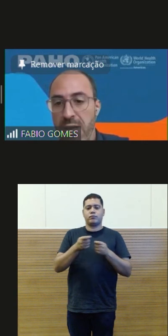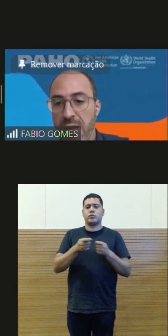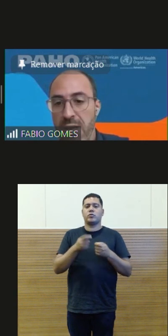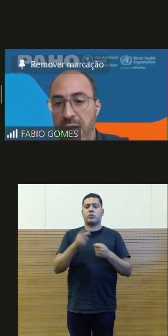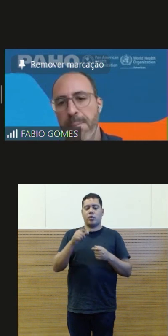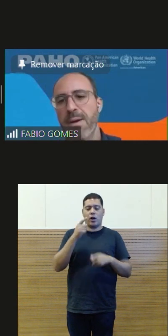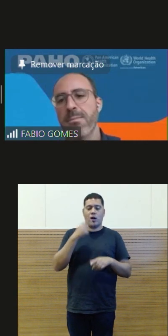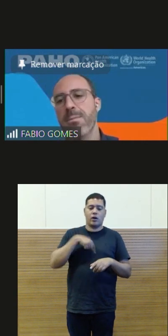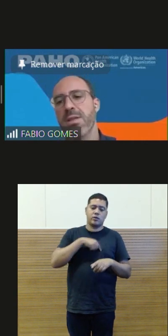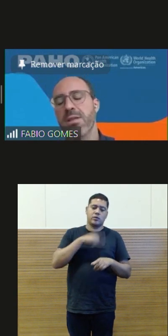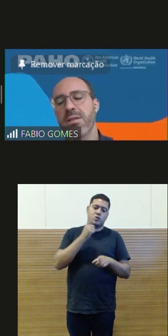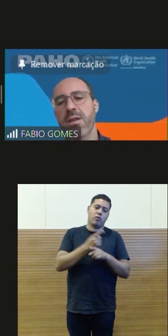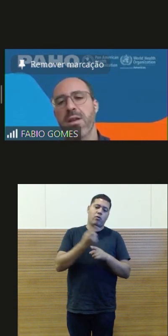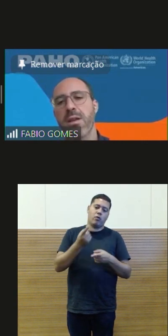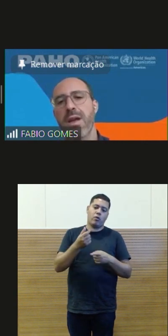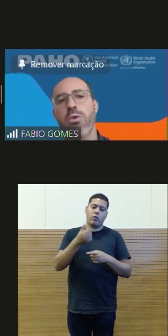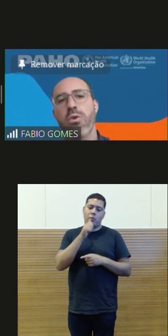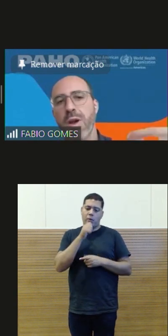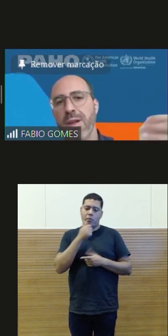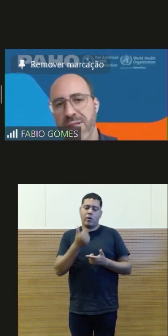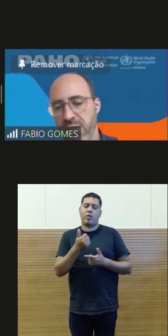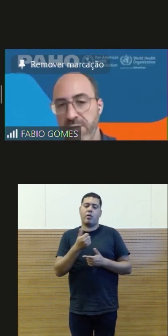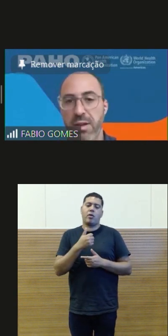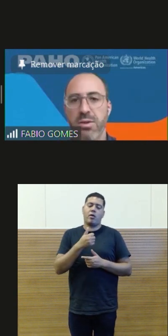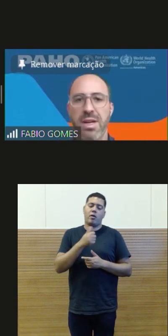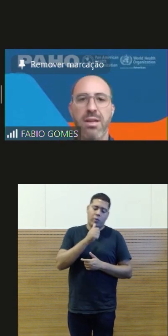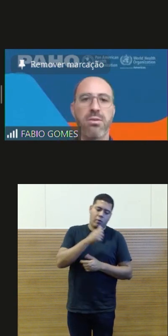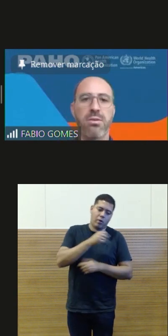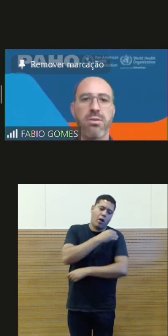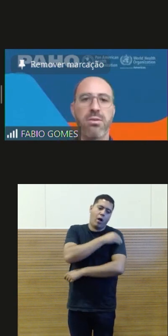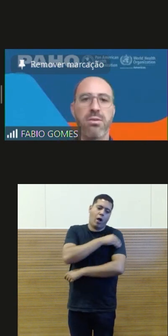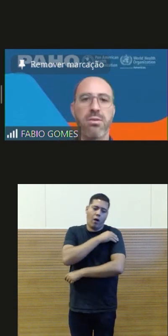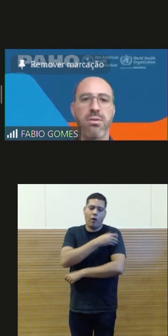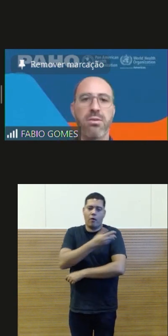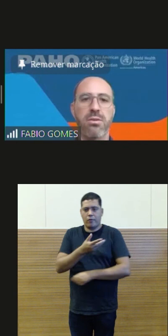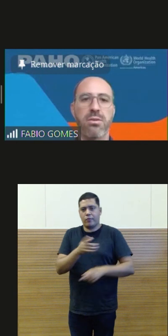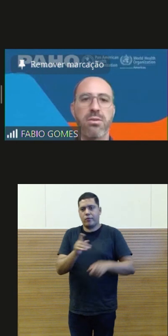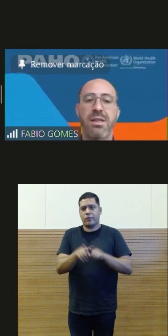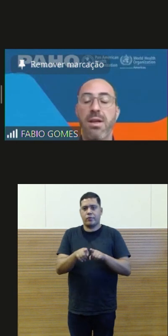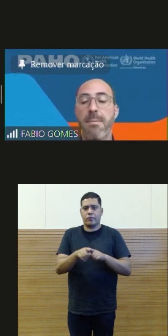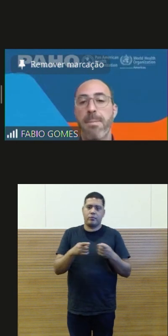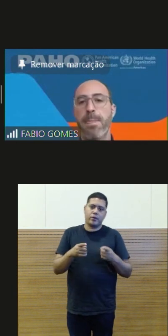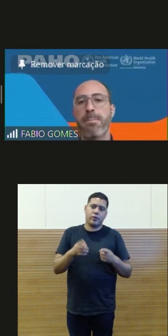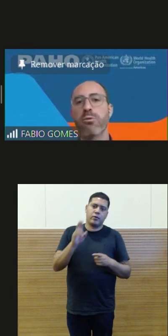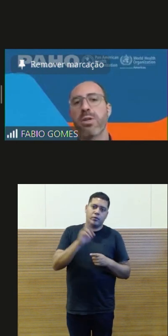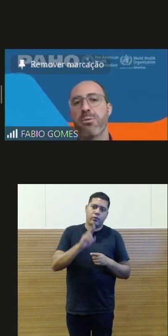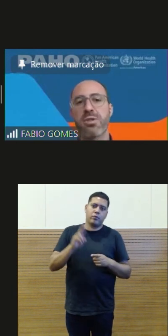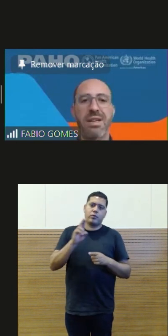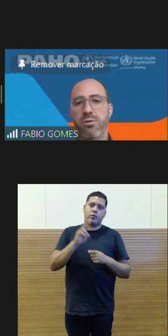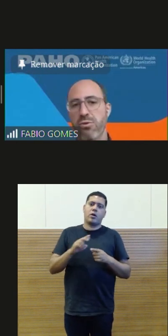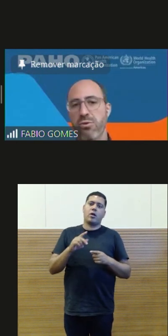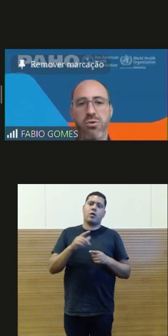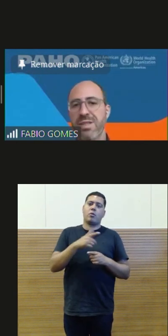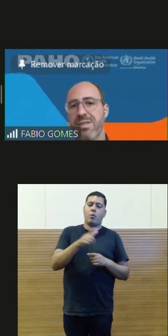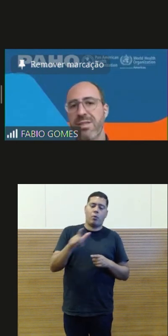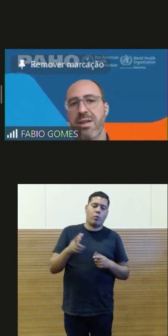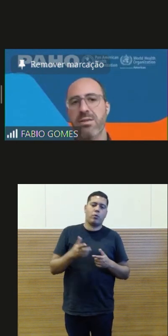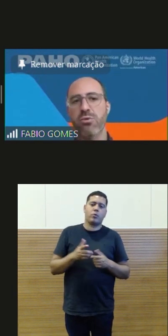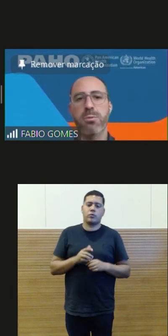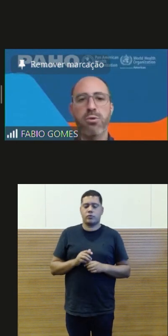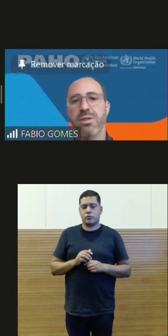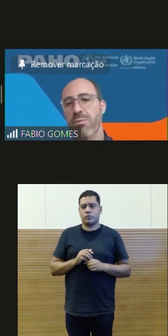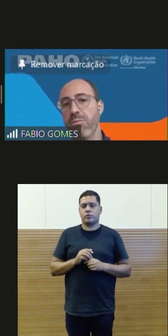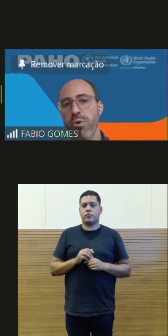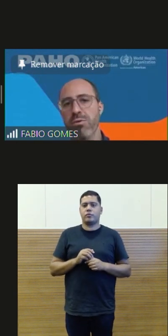that are regulated. And this we find for alcoholic beverages. We've seen the strategy used